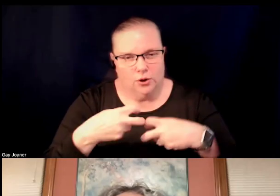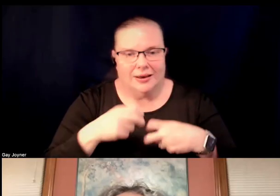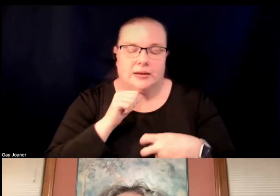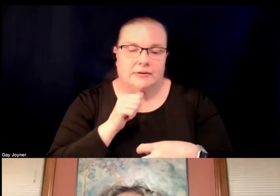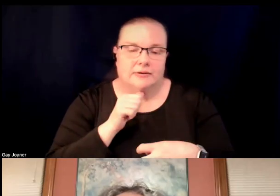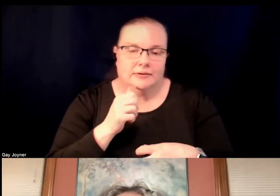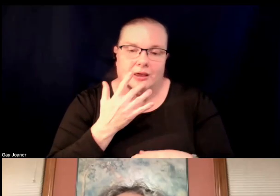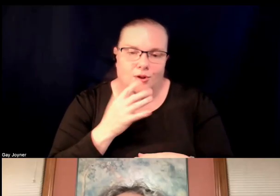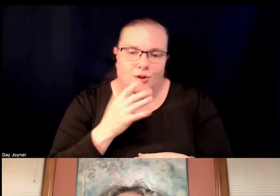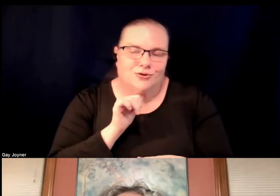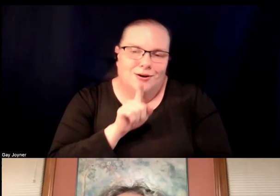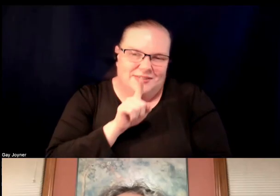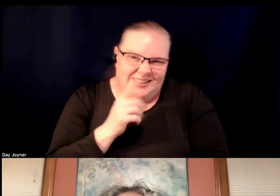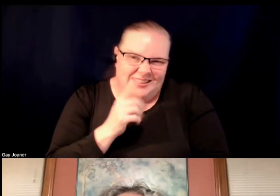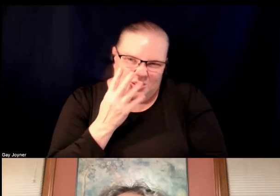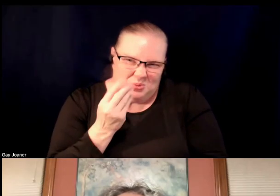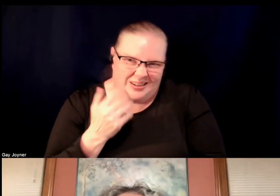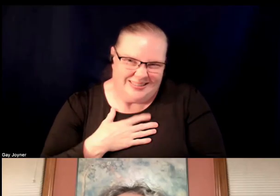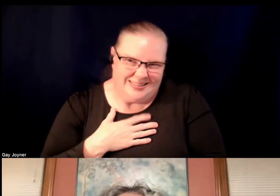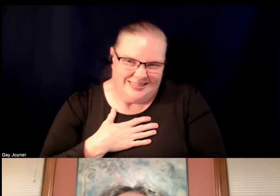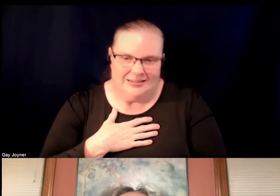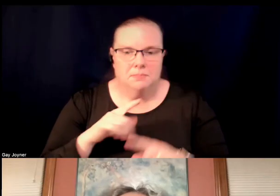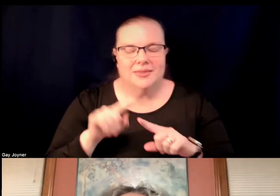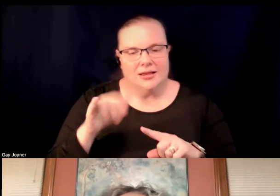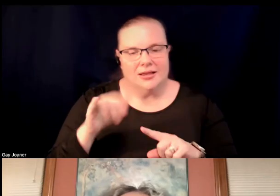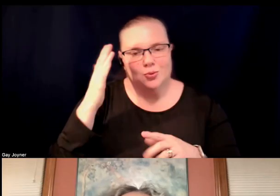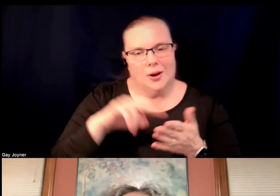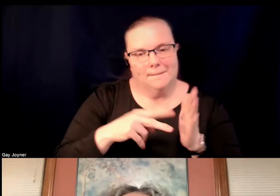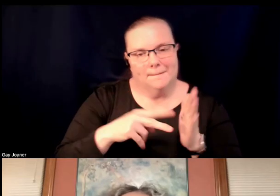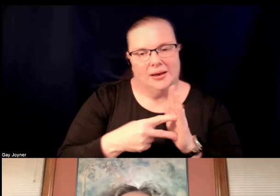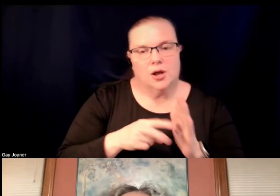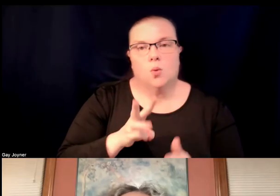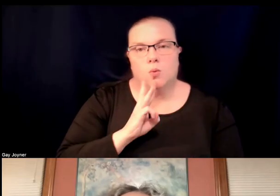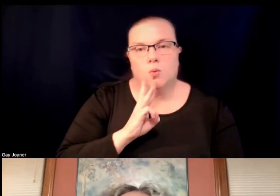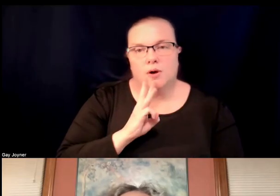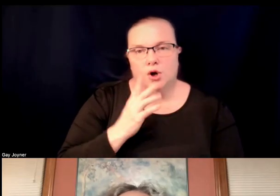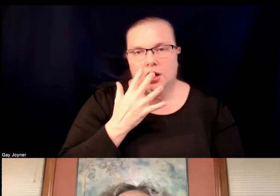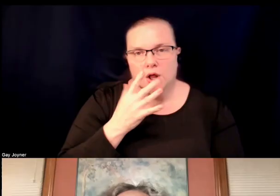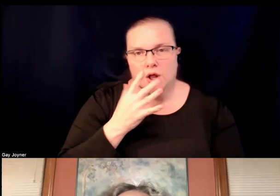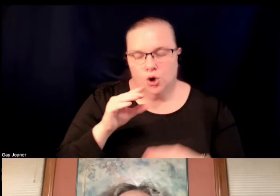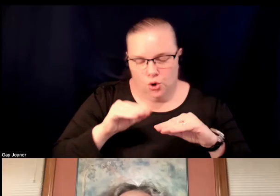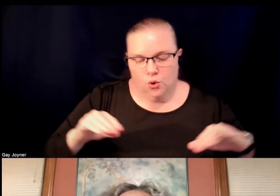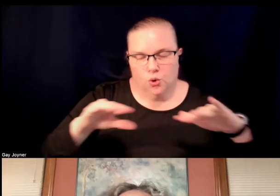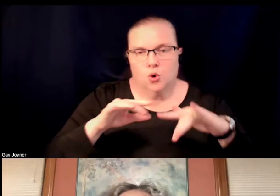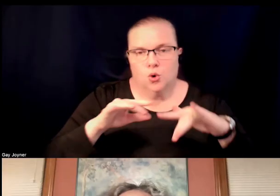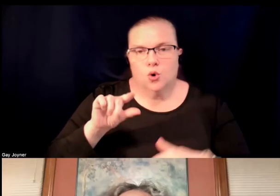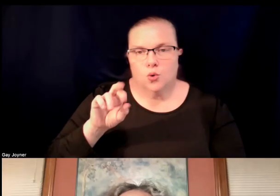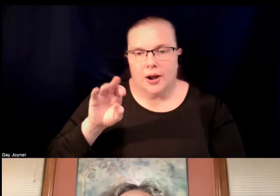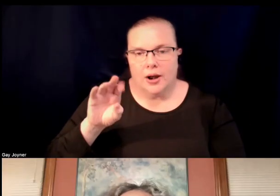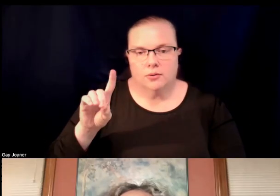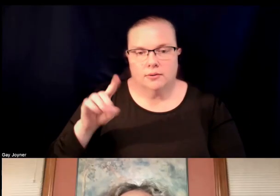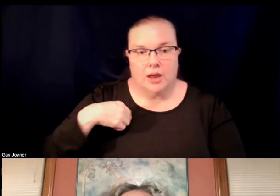um, but yeah, that's what I mean when I use a watercolor ground. I literally just squeeze it out of the tube,